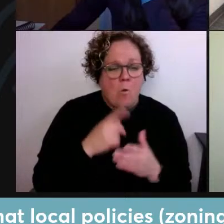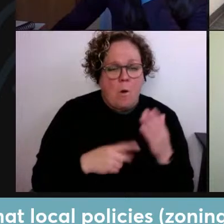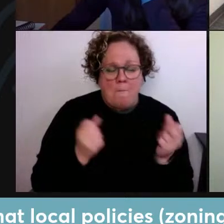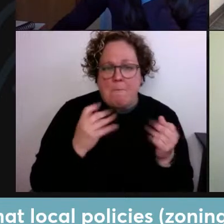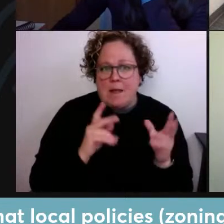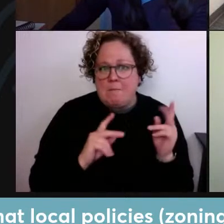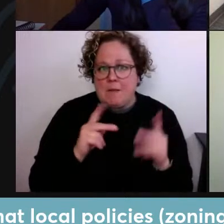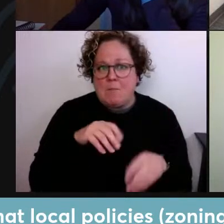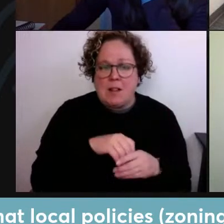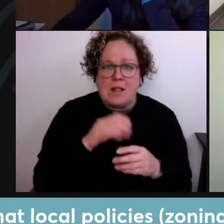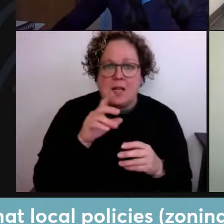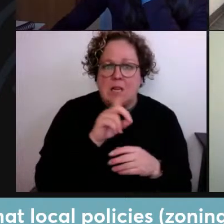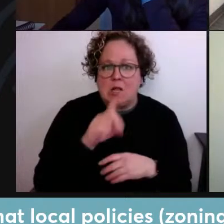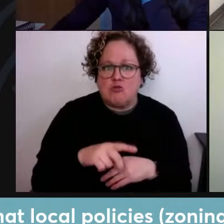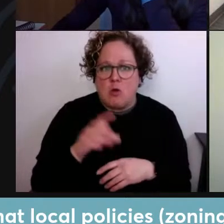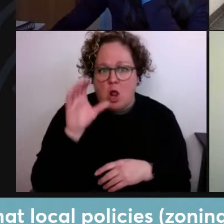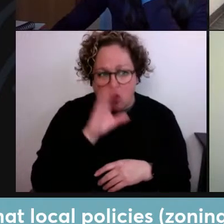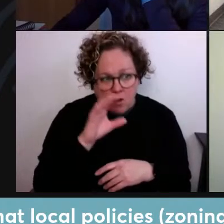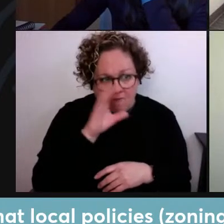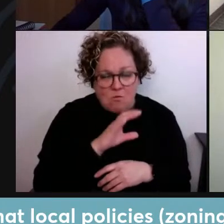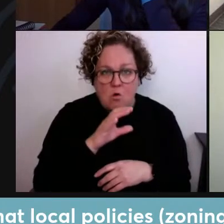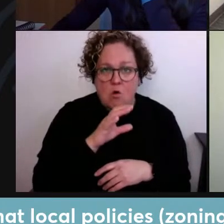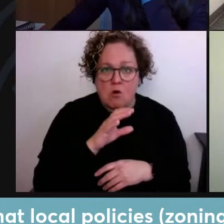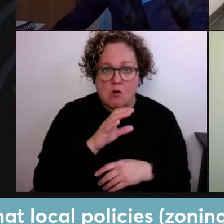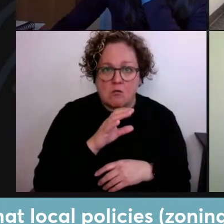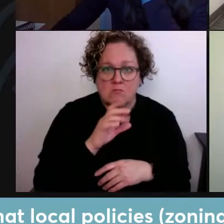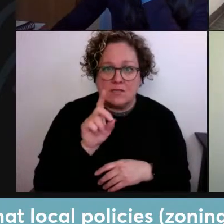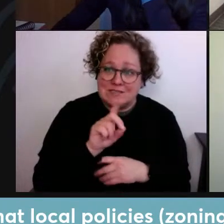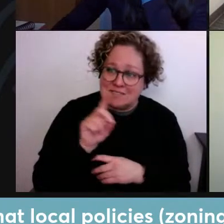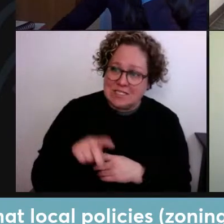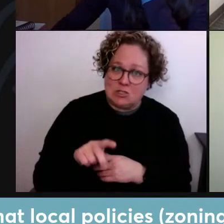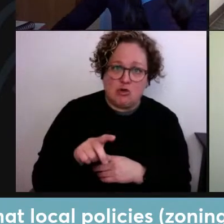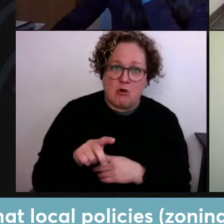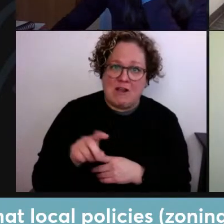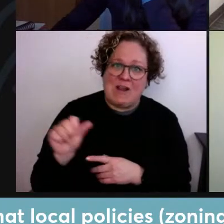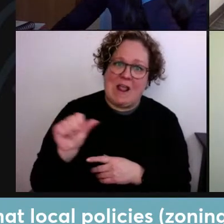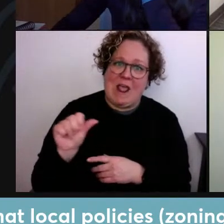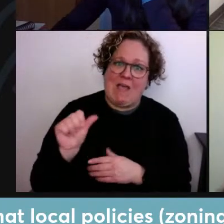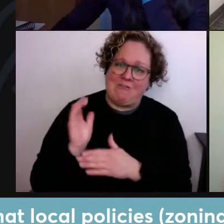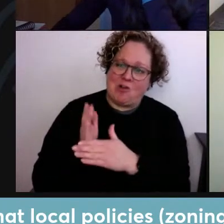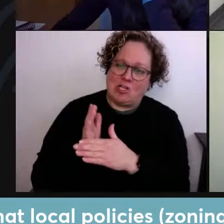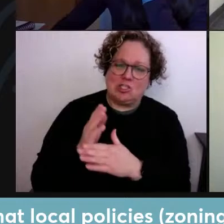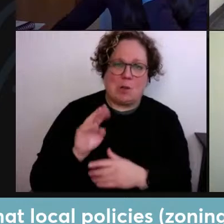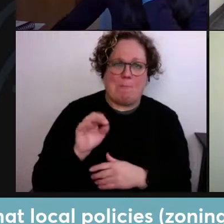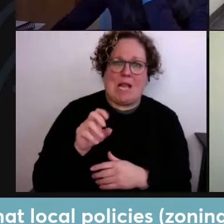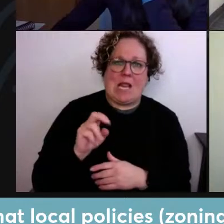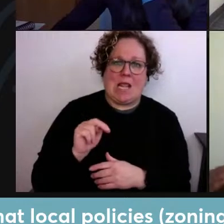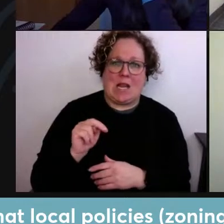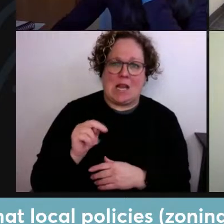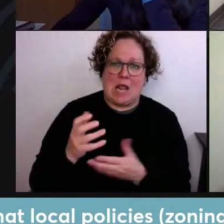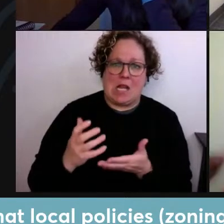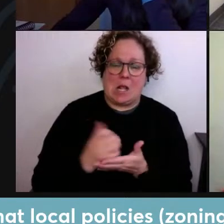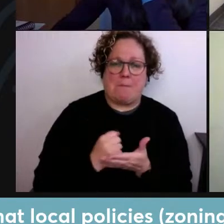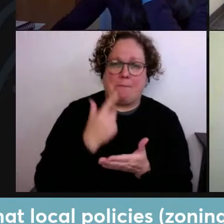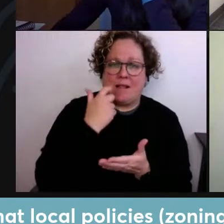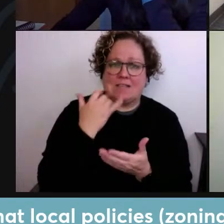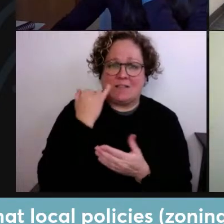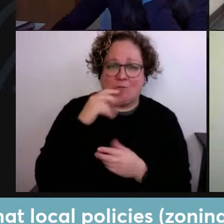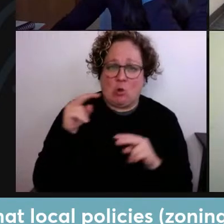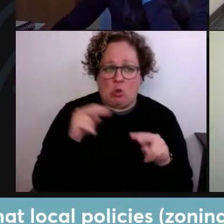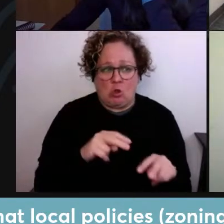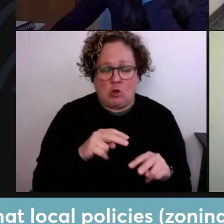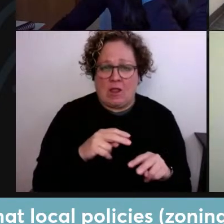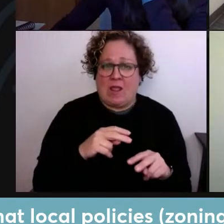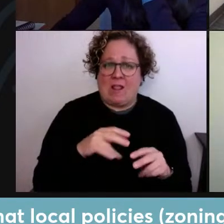Detroit are looking for is a Detroit average median income. Because if you look at the area that covers everything